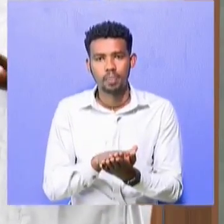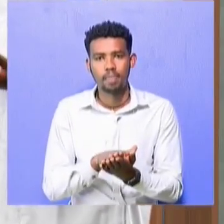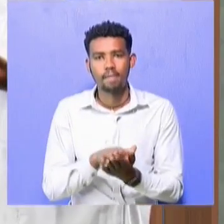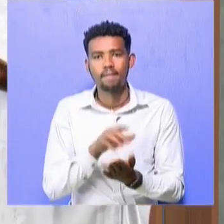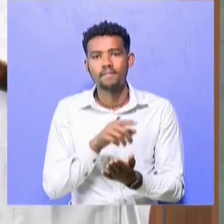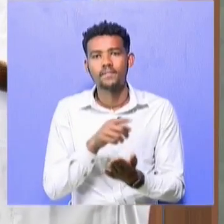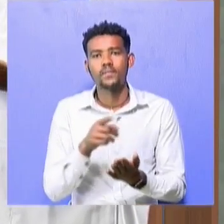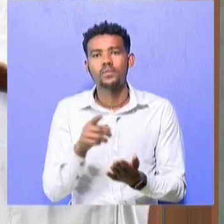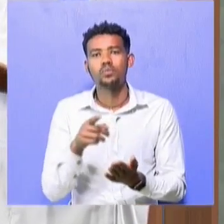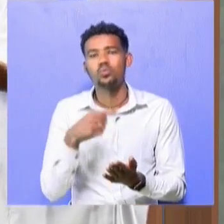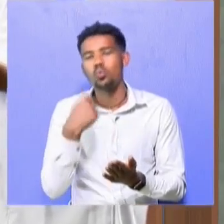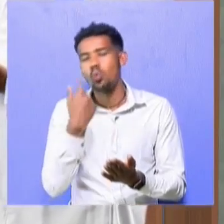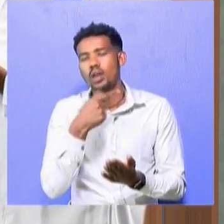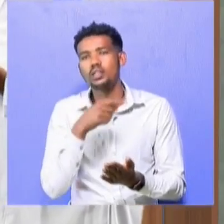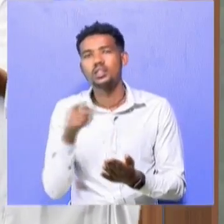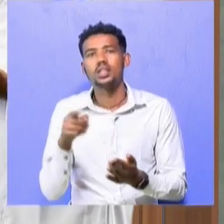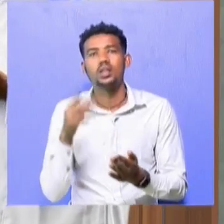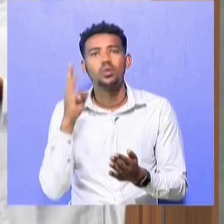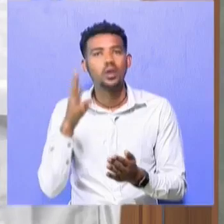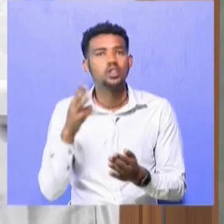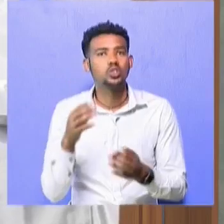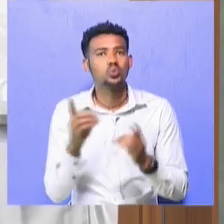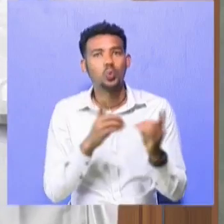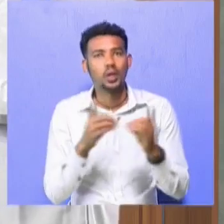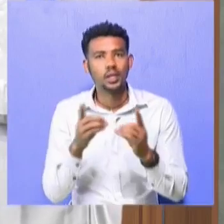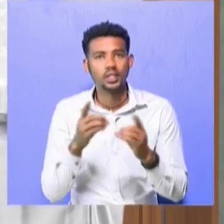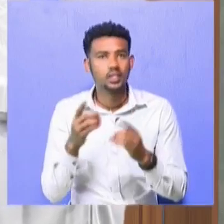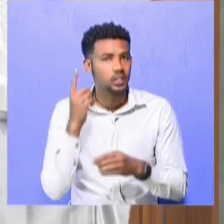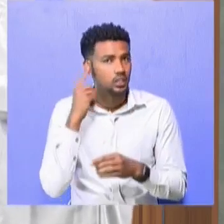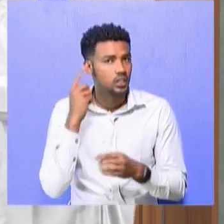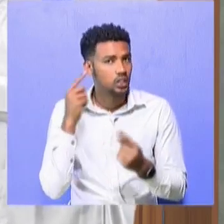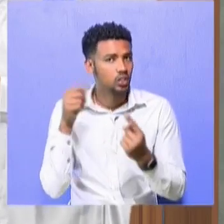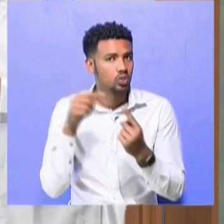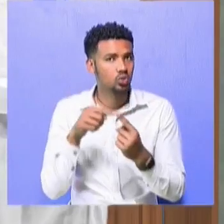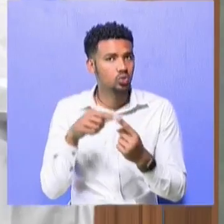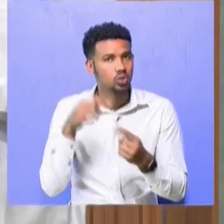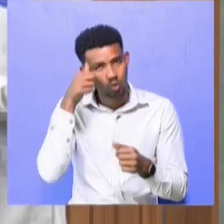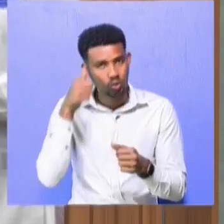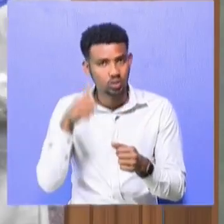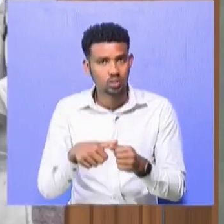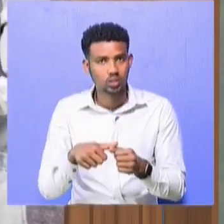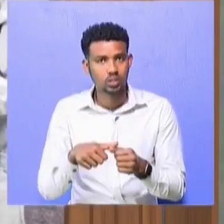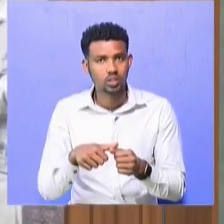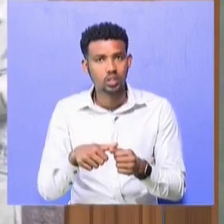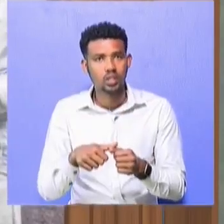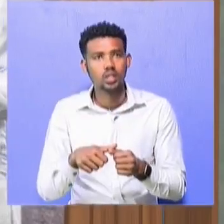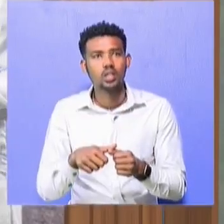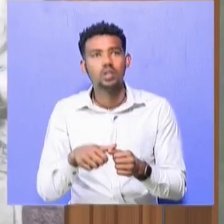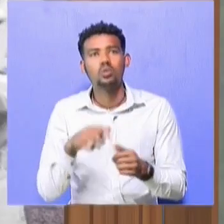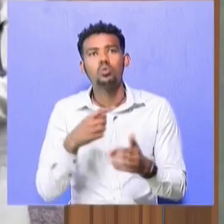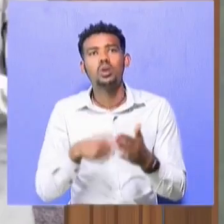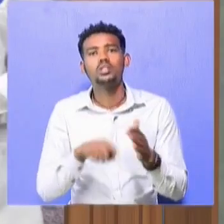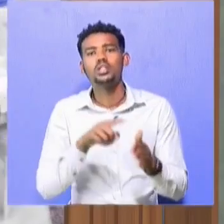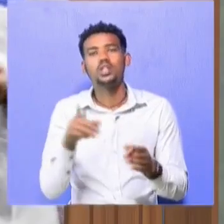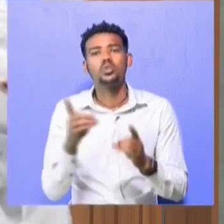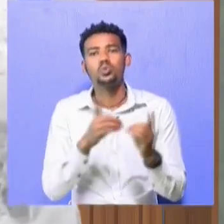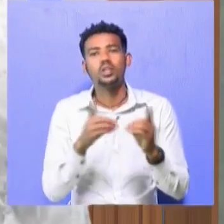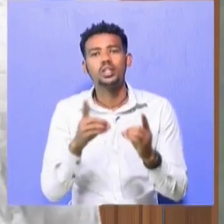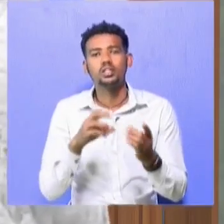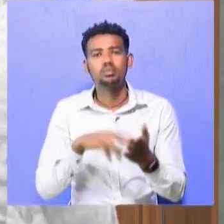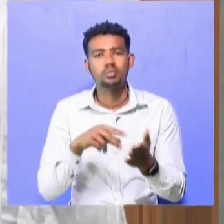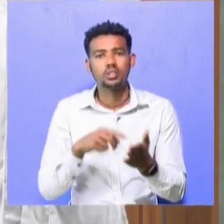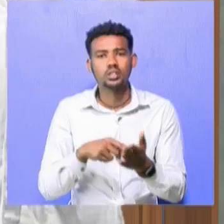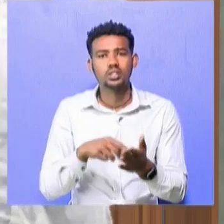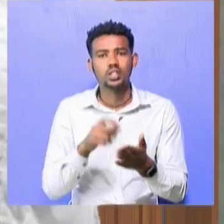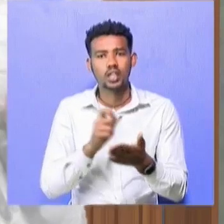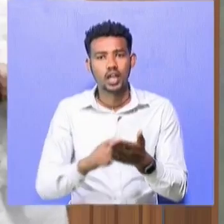were doing while the students were listening to the notice. Yeah, what they were doing mean that the teachers,